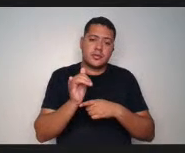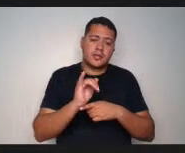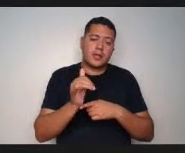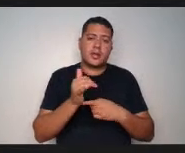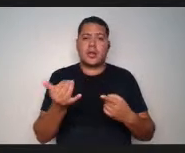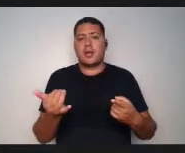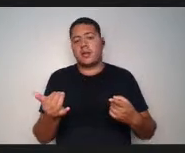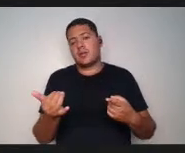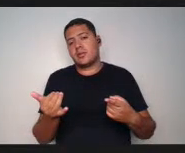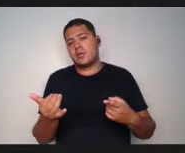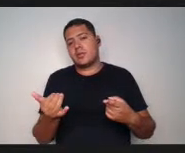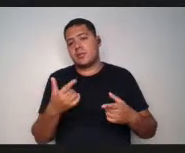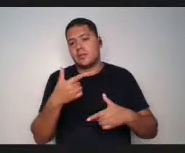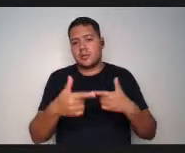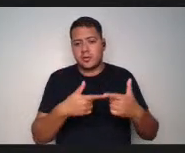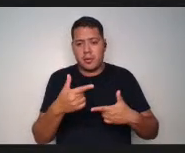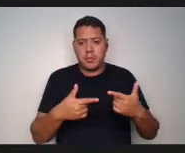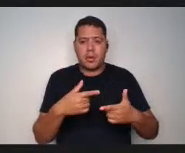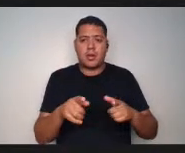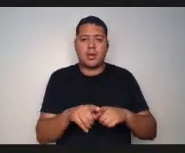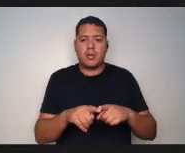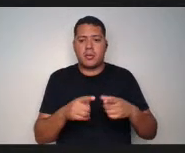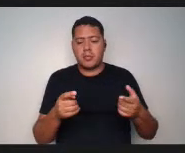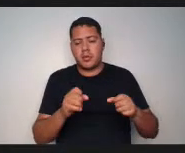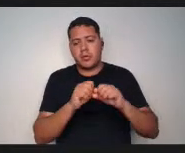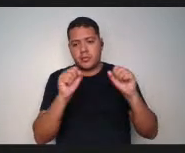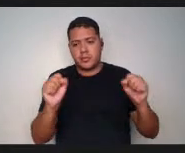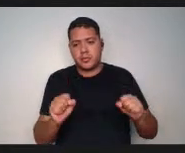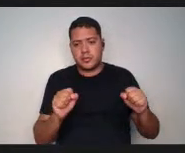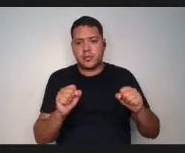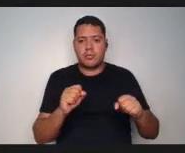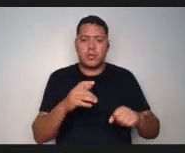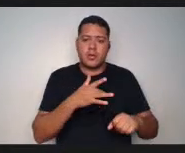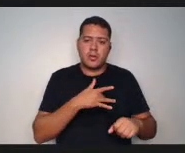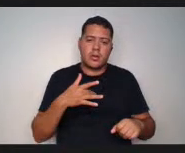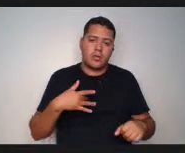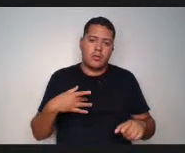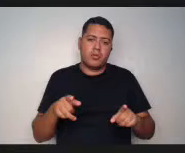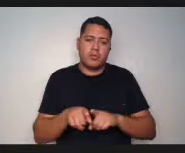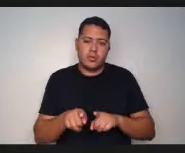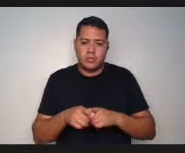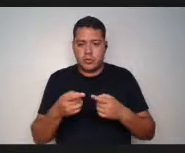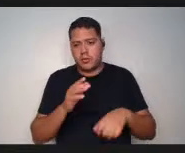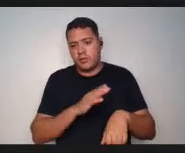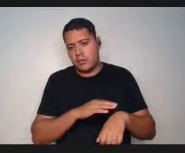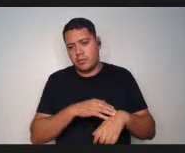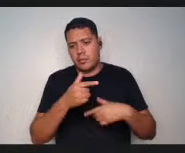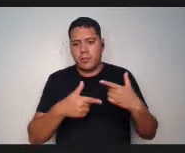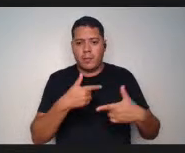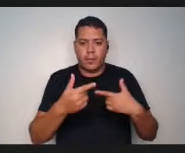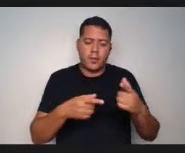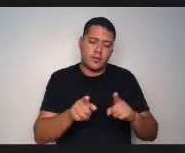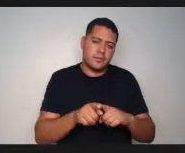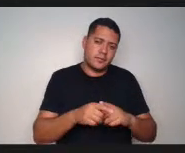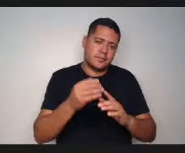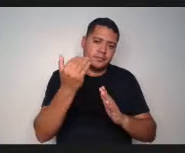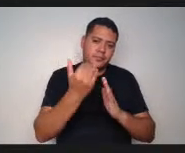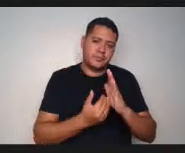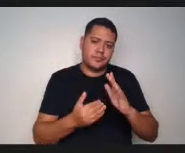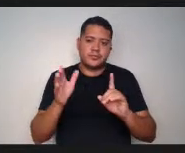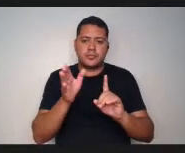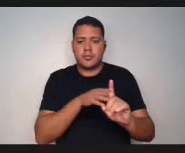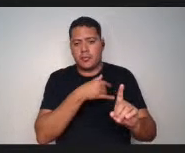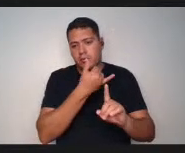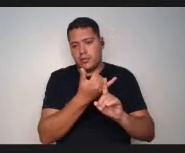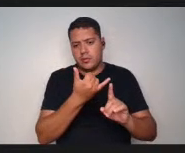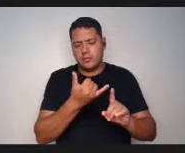job control, address sexual harassment and violence in the workplace. And we have a series of case studies on